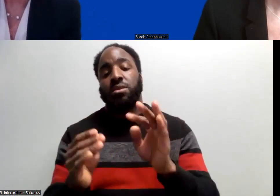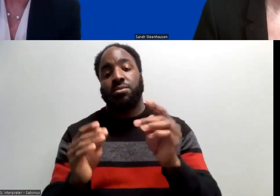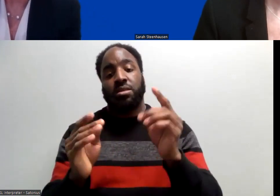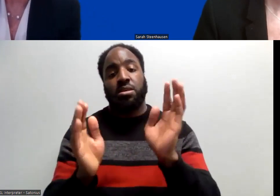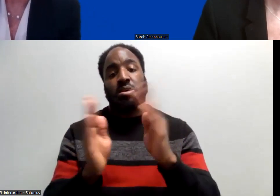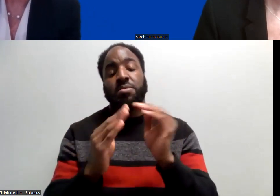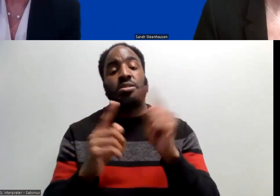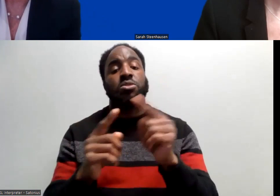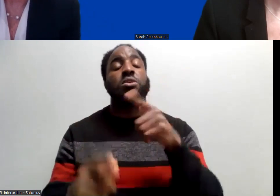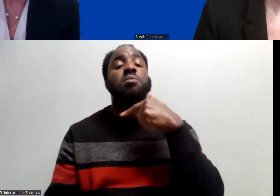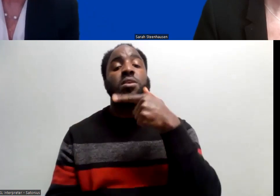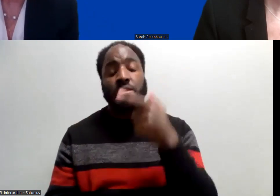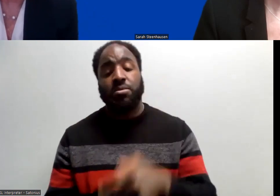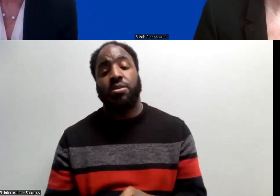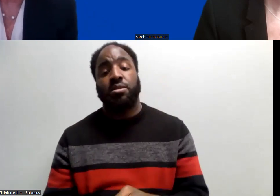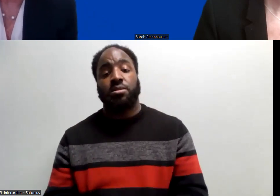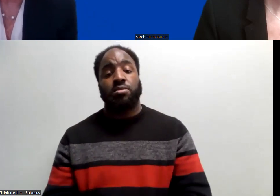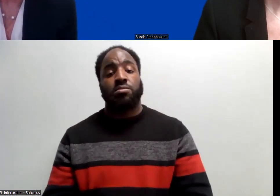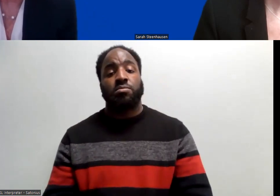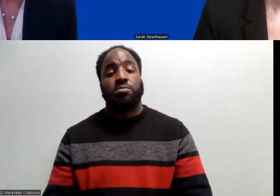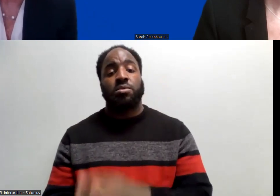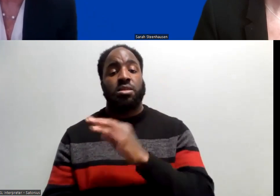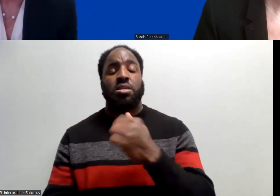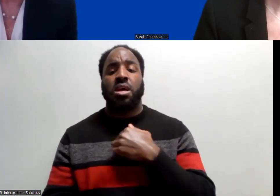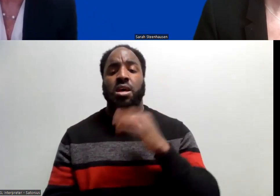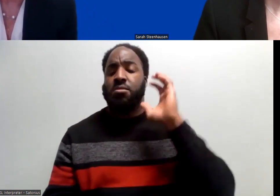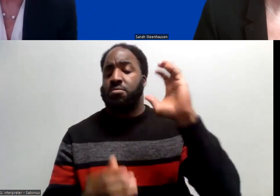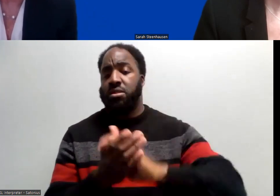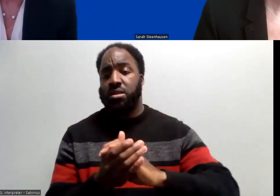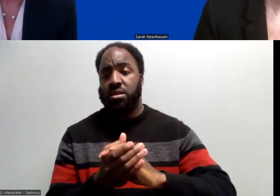public, and I believe